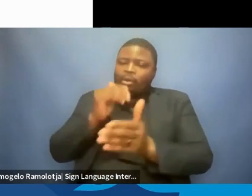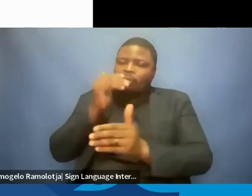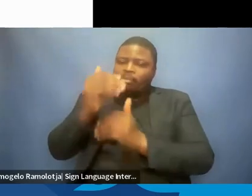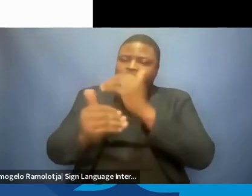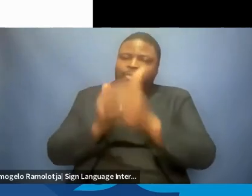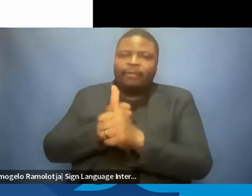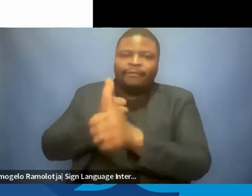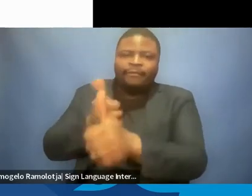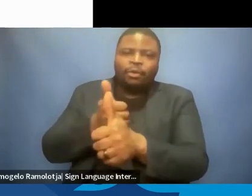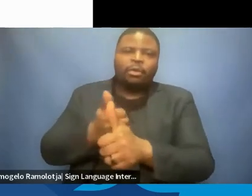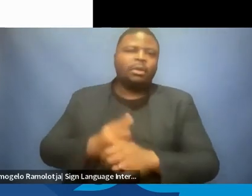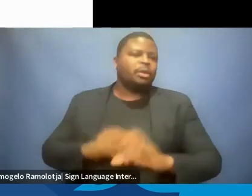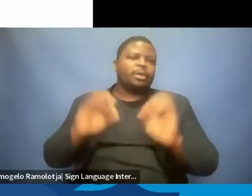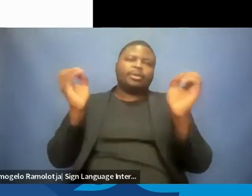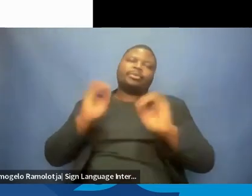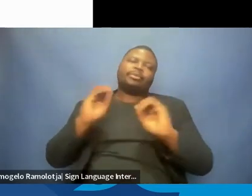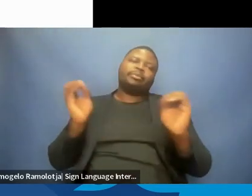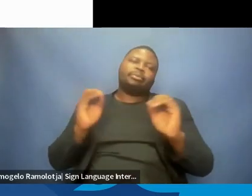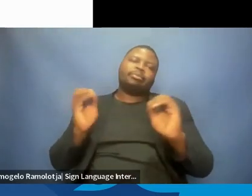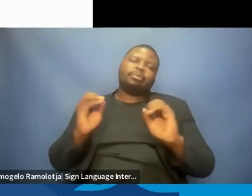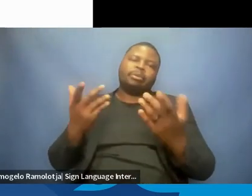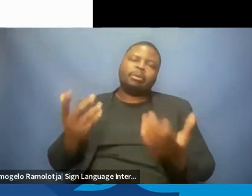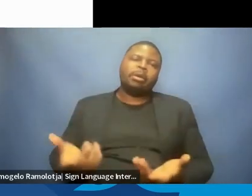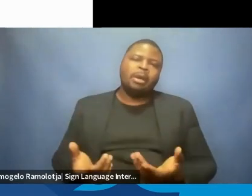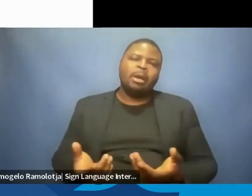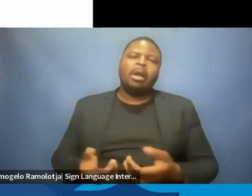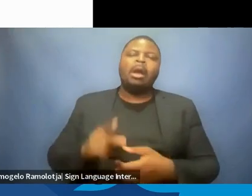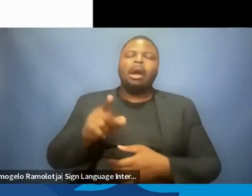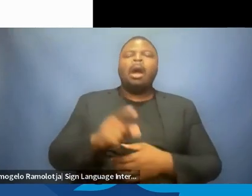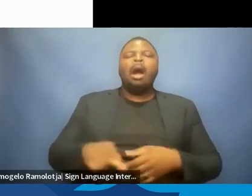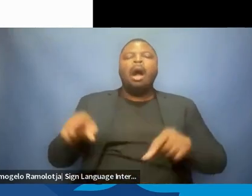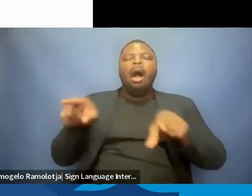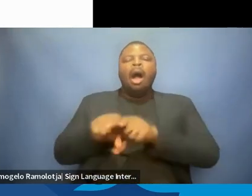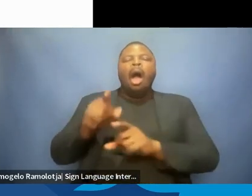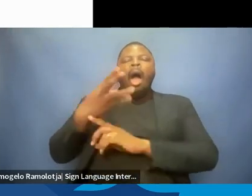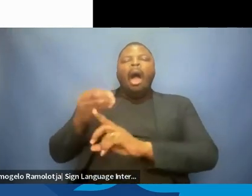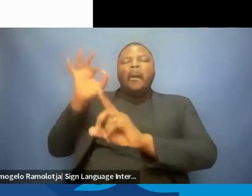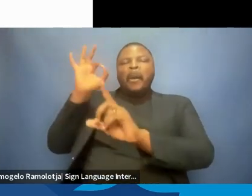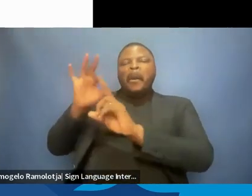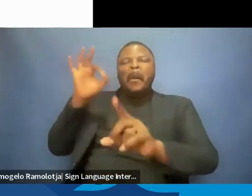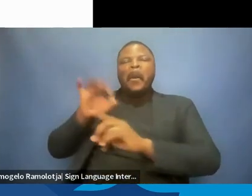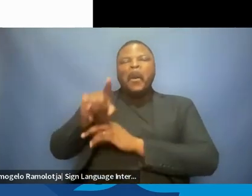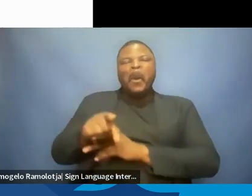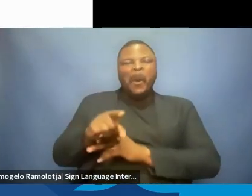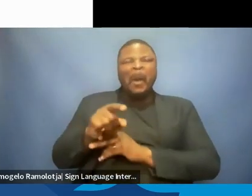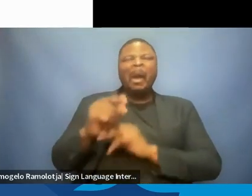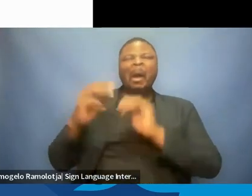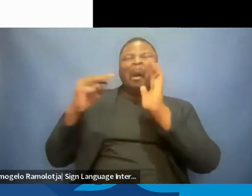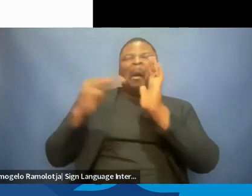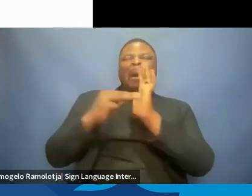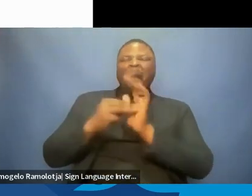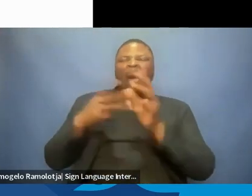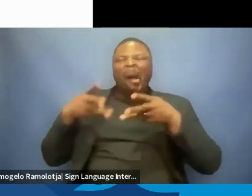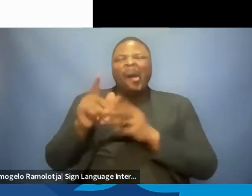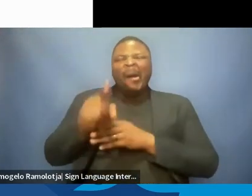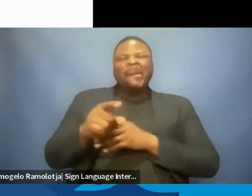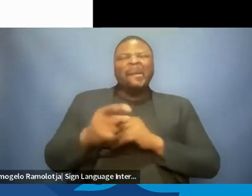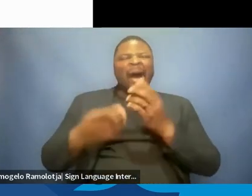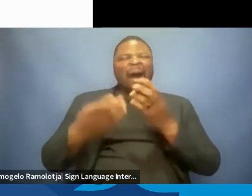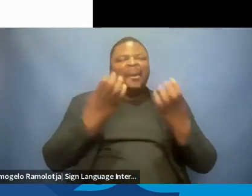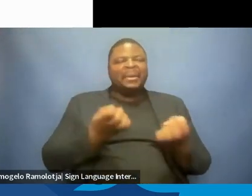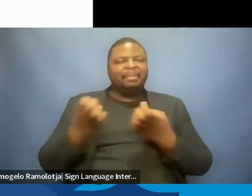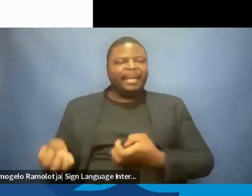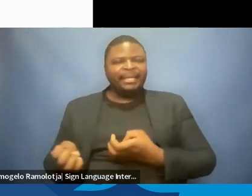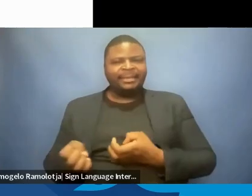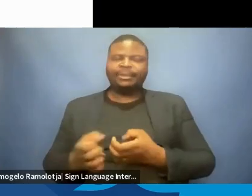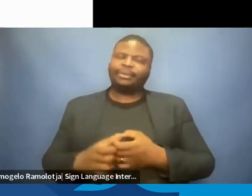of organizations that provide mobile outreach services, which is also a form of street medicine. But in our setting, it's a little bit unique as